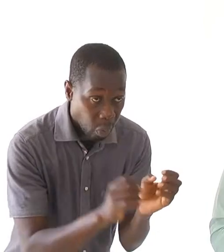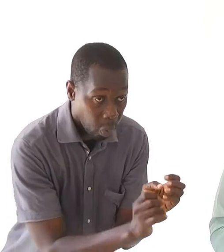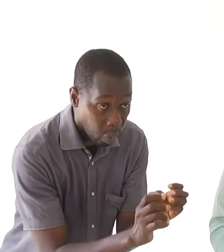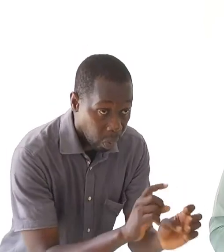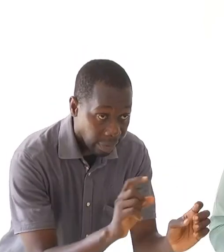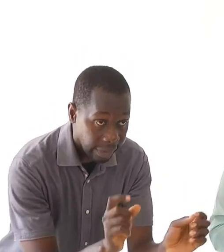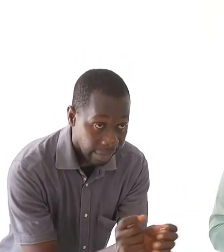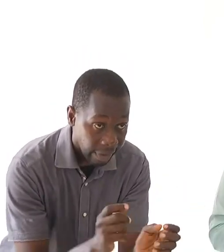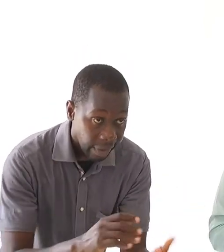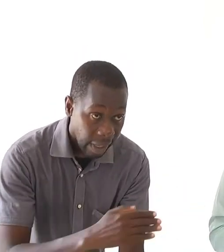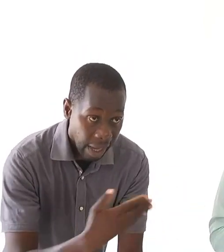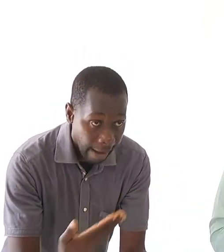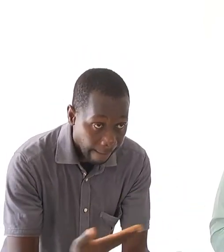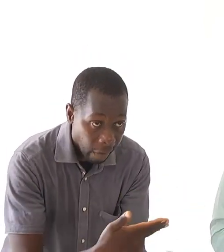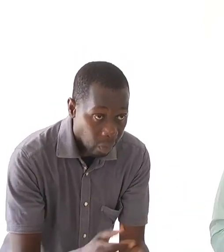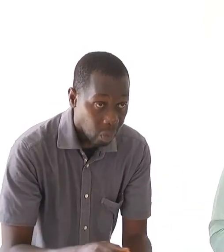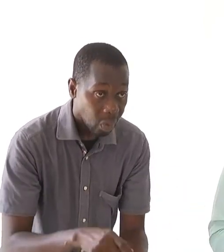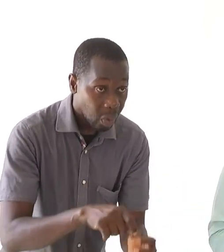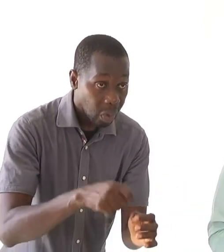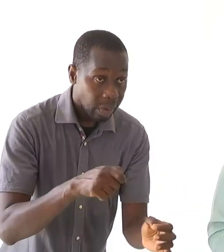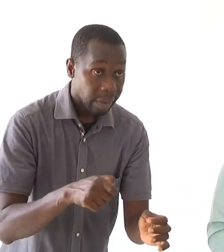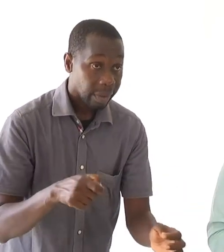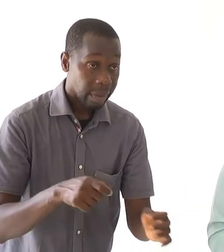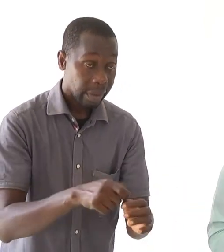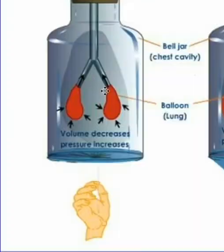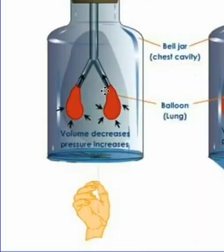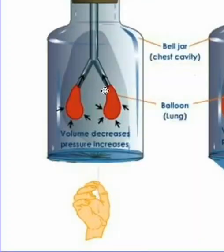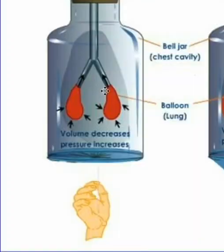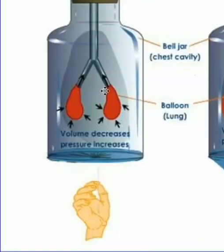and at the bottom you will tie a piece of